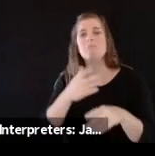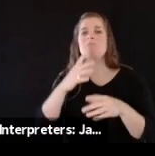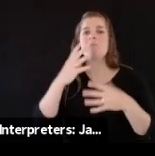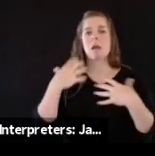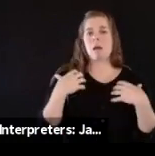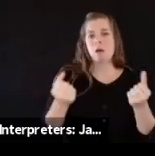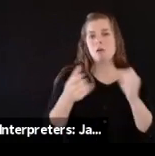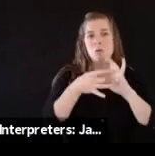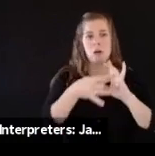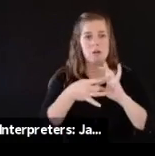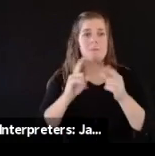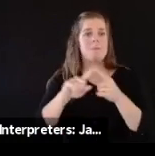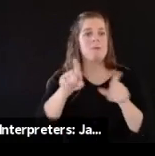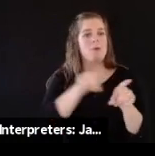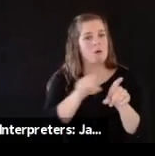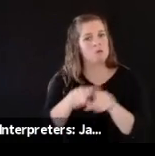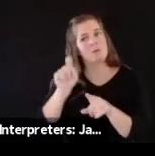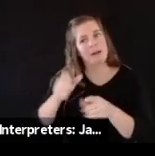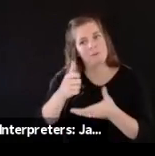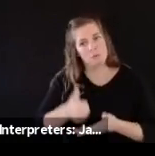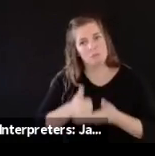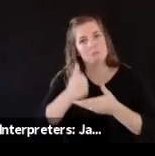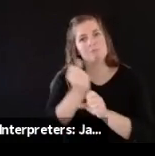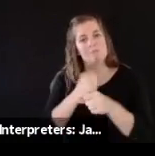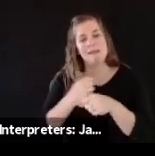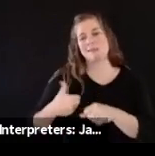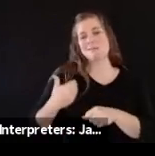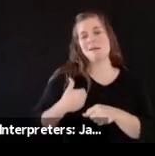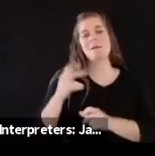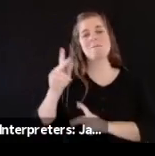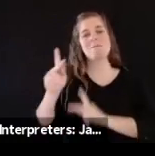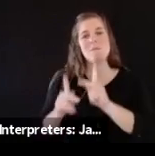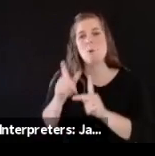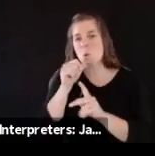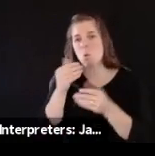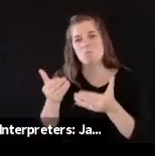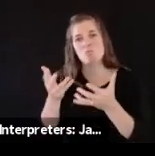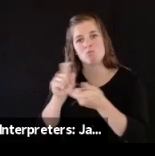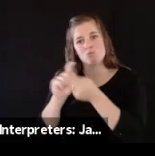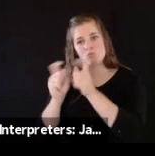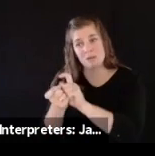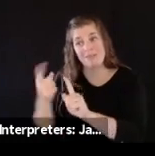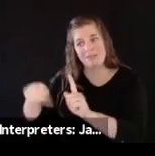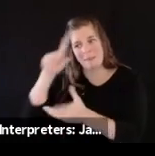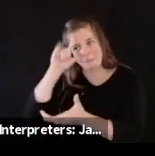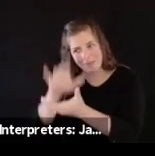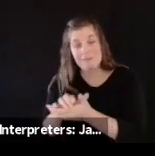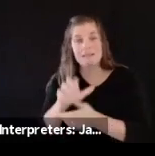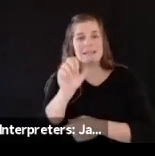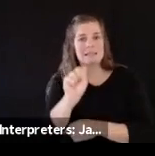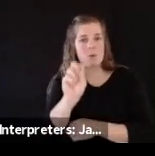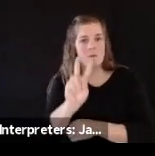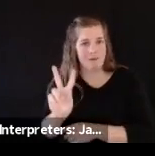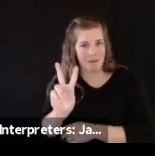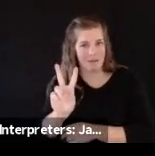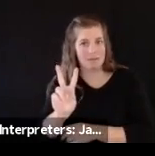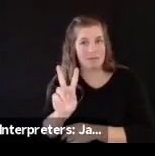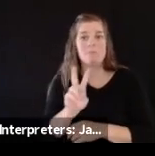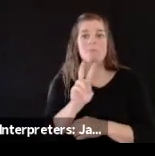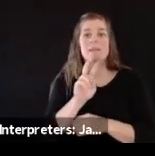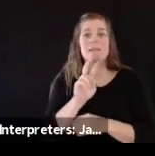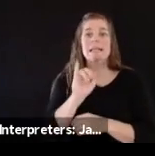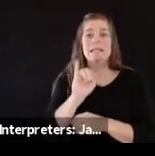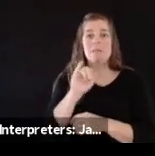it's also to help create young agents of change that truly believe that violence, sexual violence, intimate partner